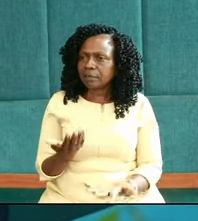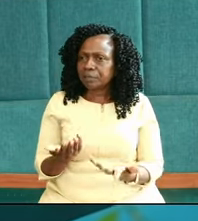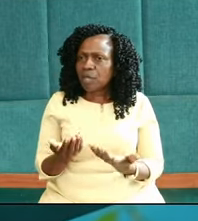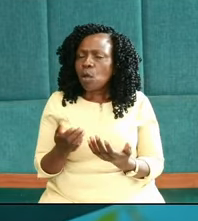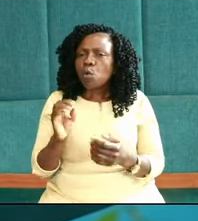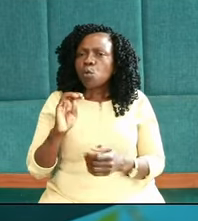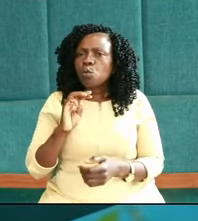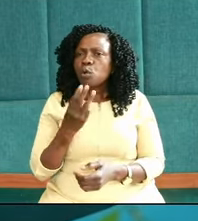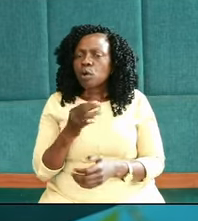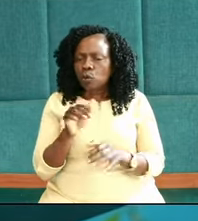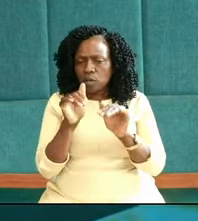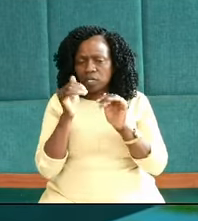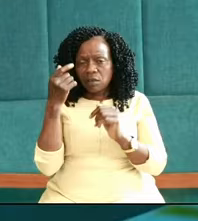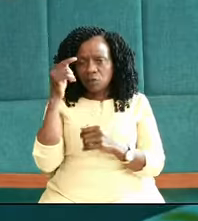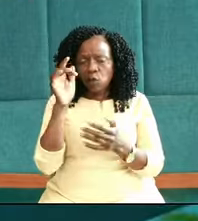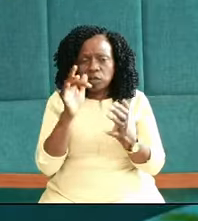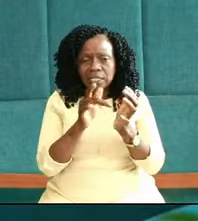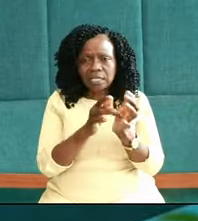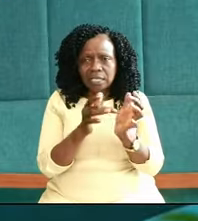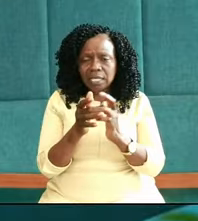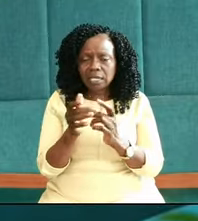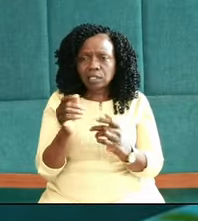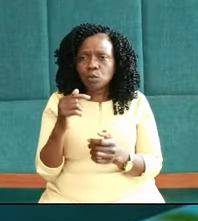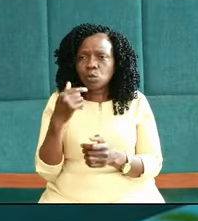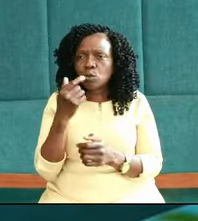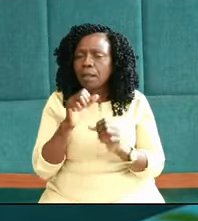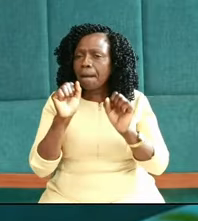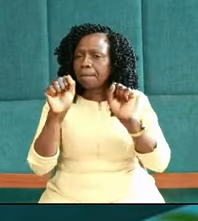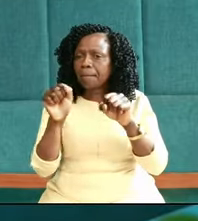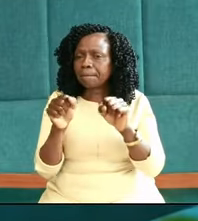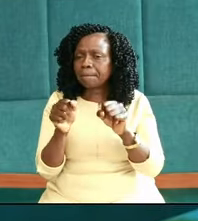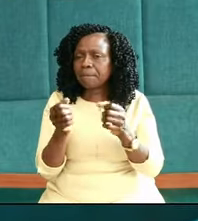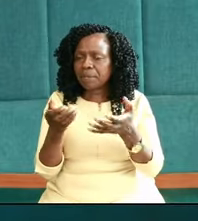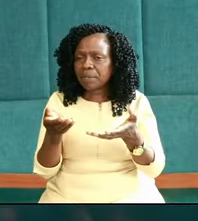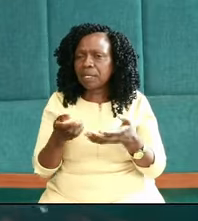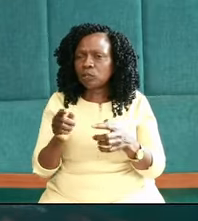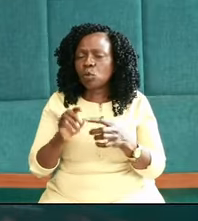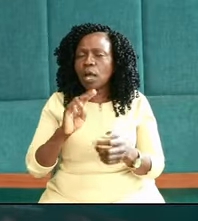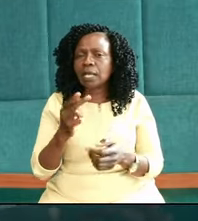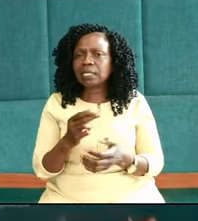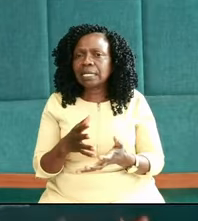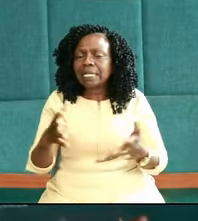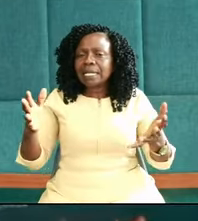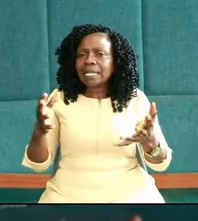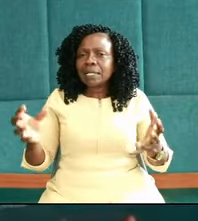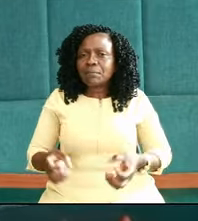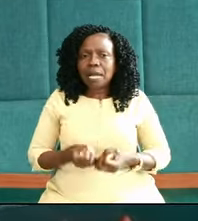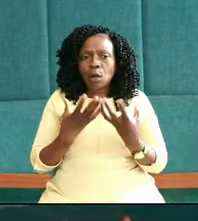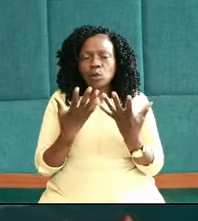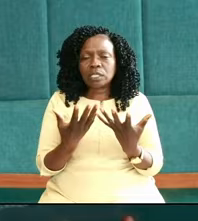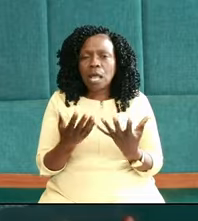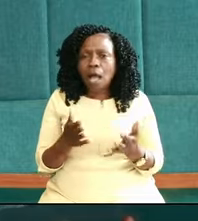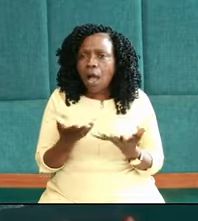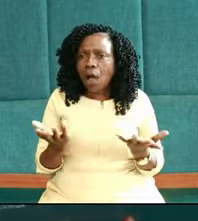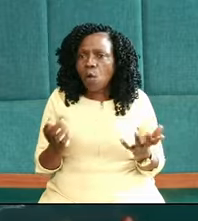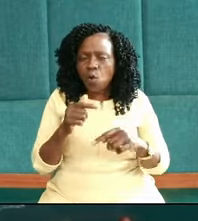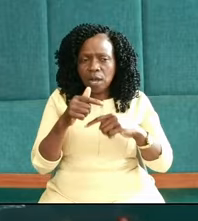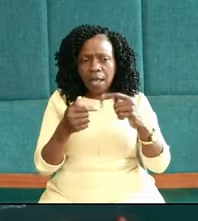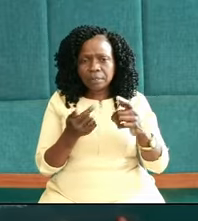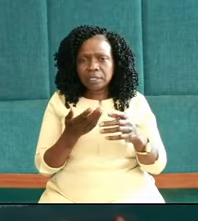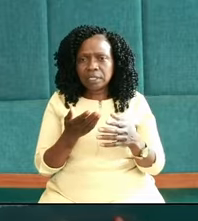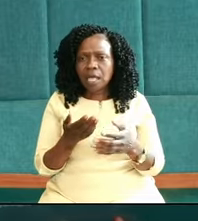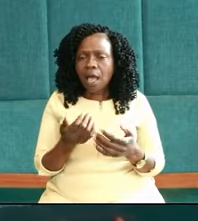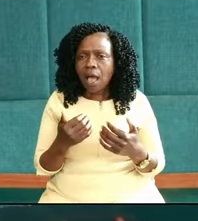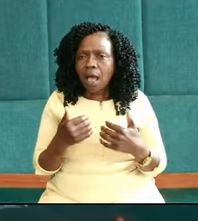We were waiting for Jesus who can be able to do to us great miracles. How comes